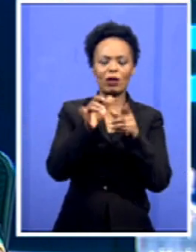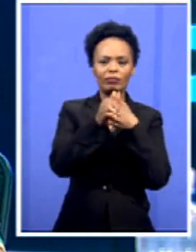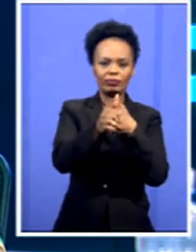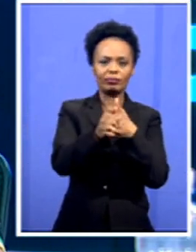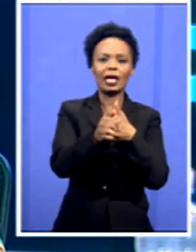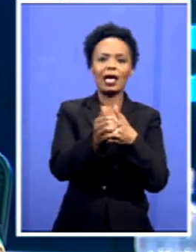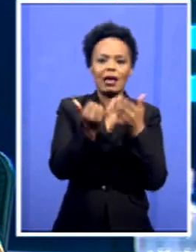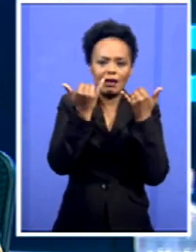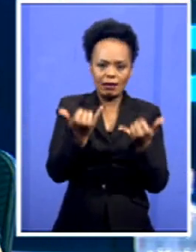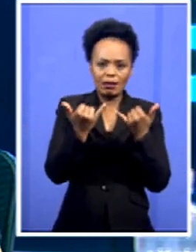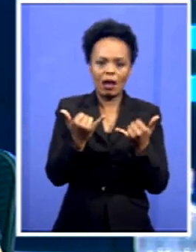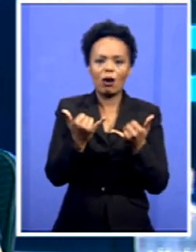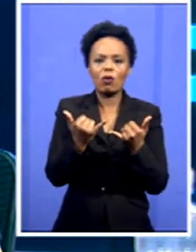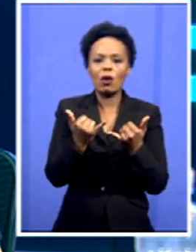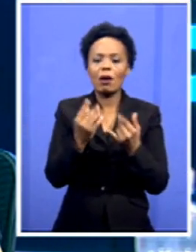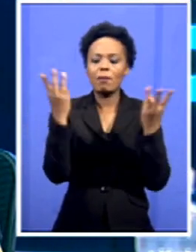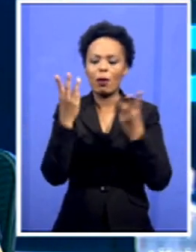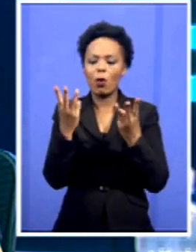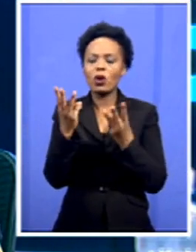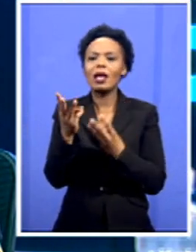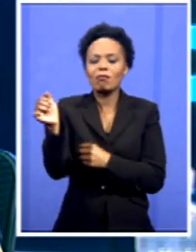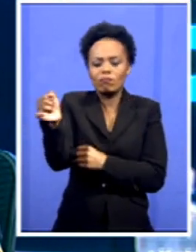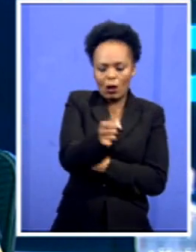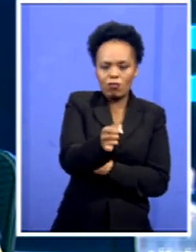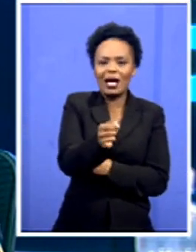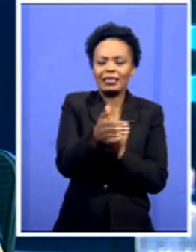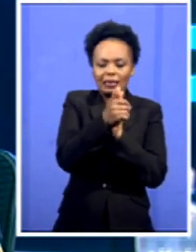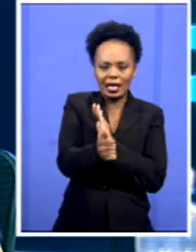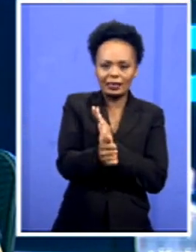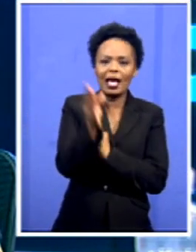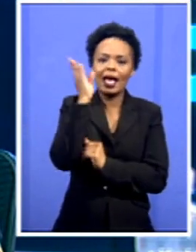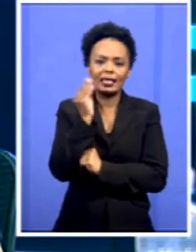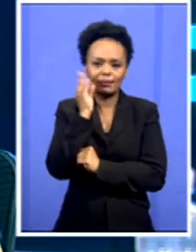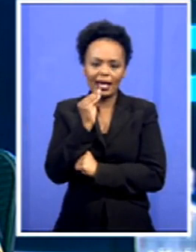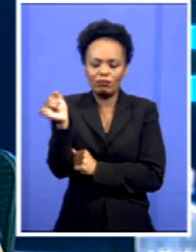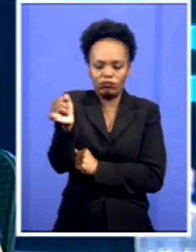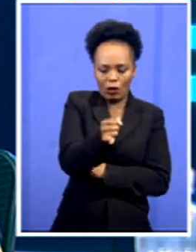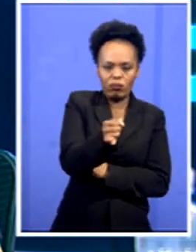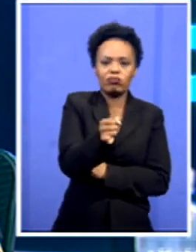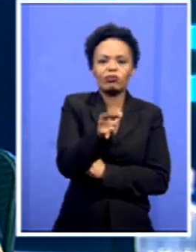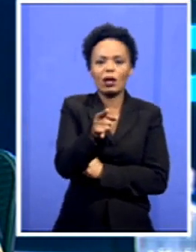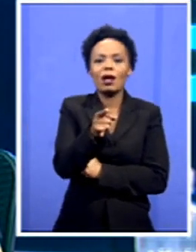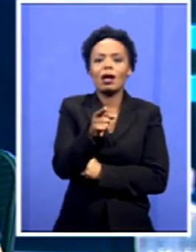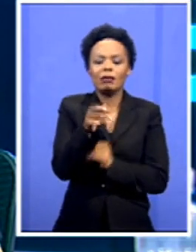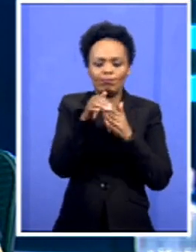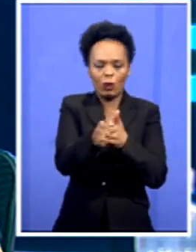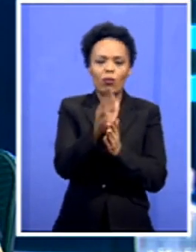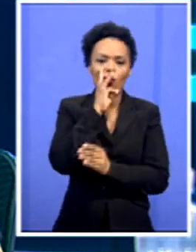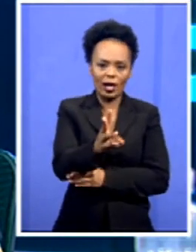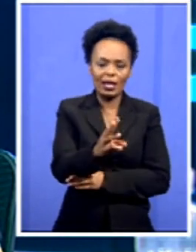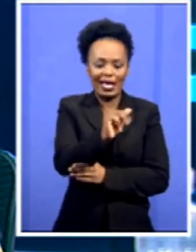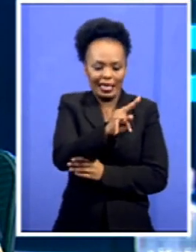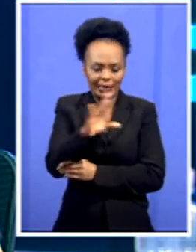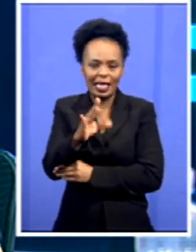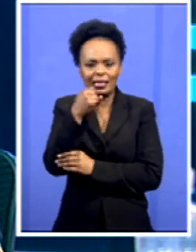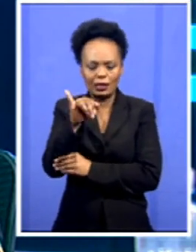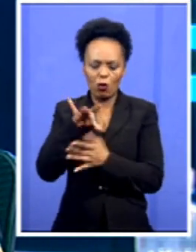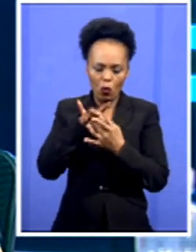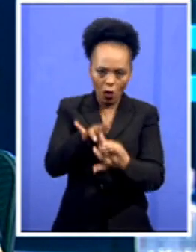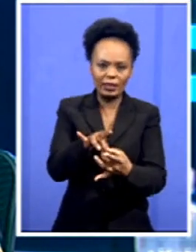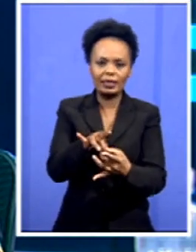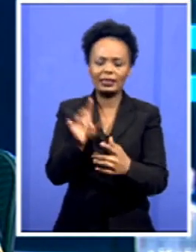are going to bring in people who are capable, people who are skilled and experienced. And the ANC is still committed and has